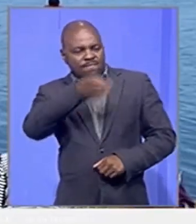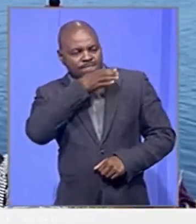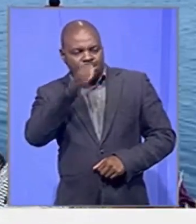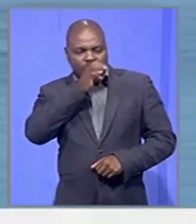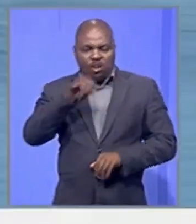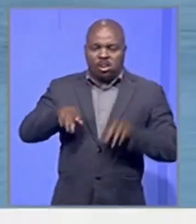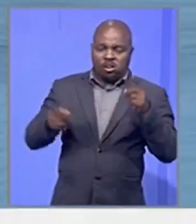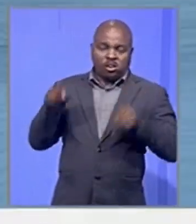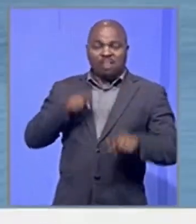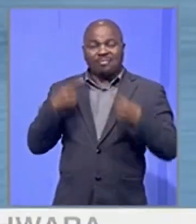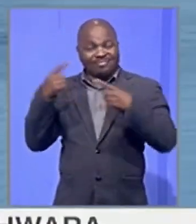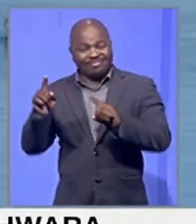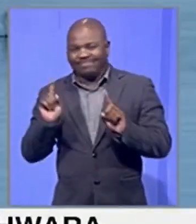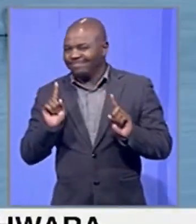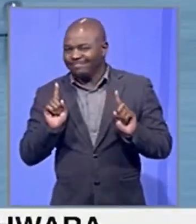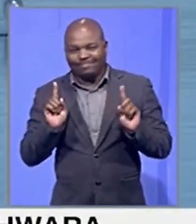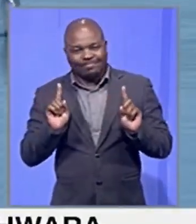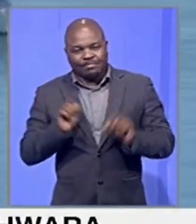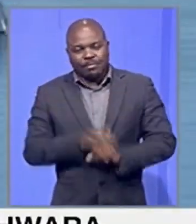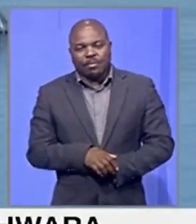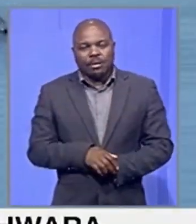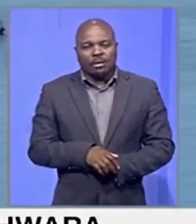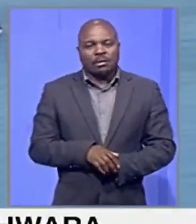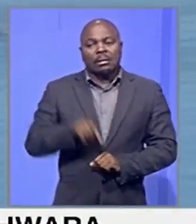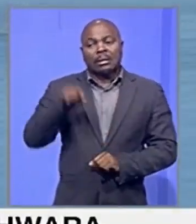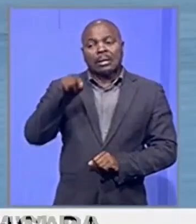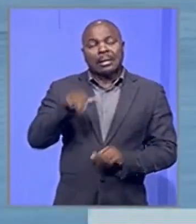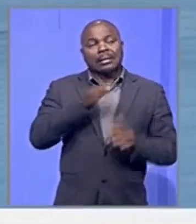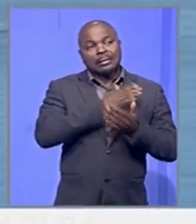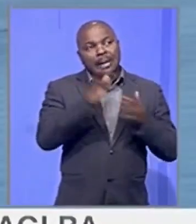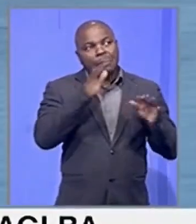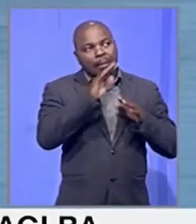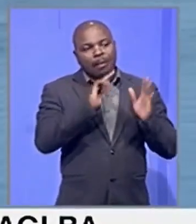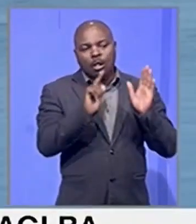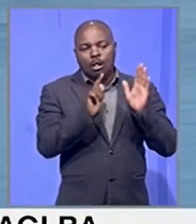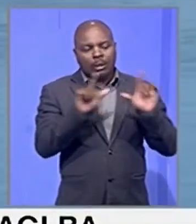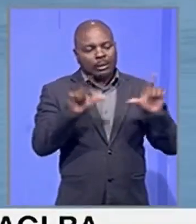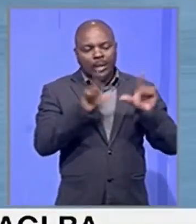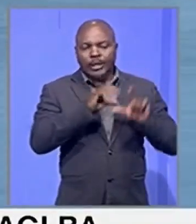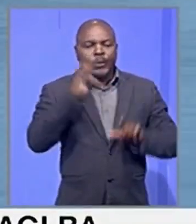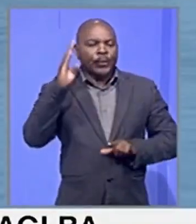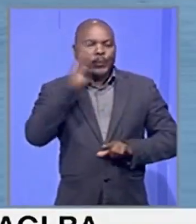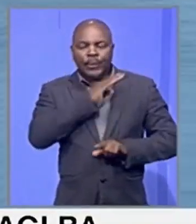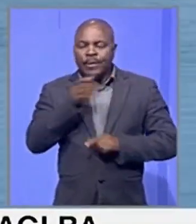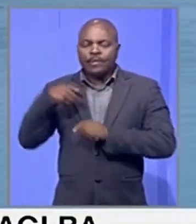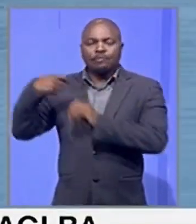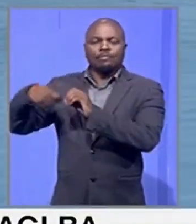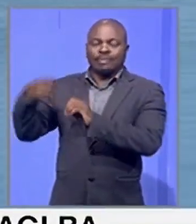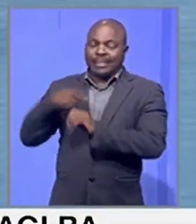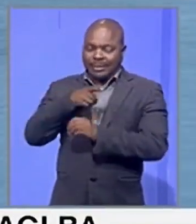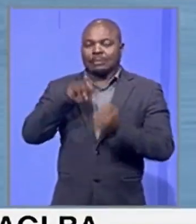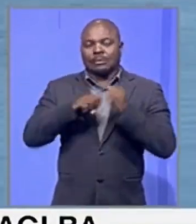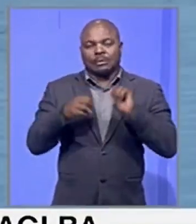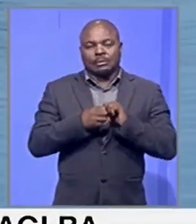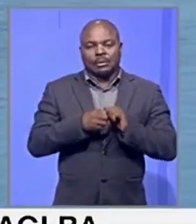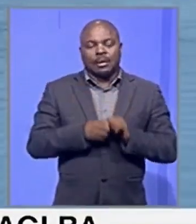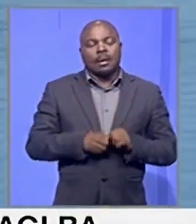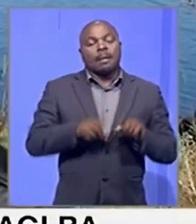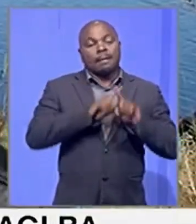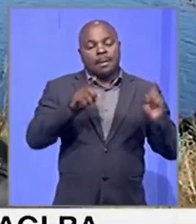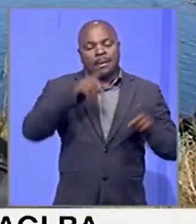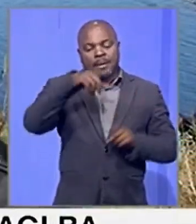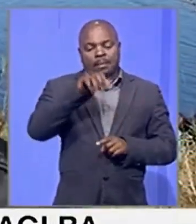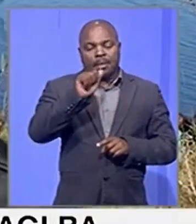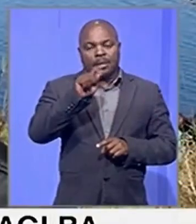mo teng ga letang. Letsomo le le seng mo molaong la ditlhapi ke tlhoba boroko e kgolo. Fela Patrick Pholoholo a re bana le makwalo a